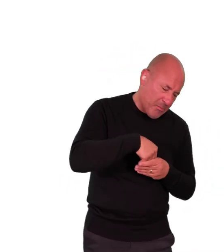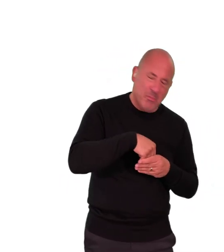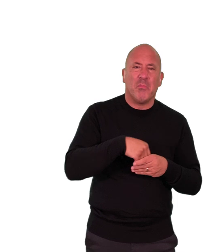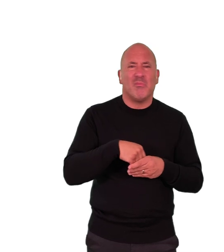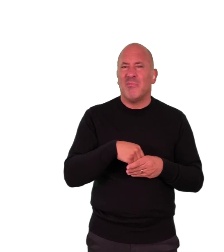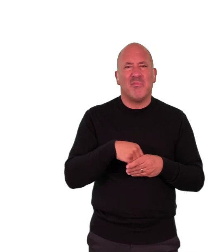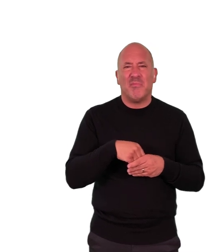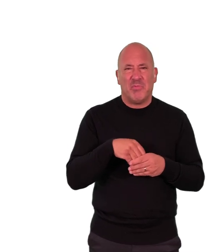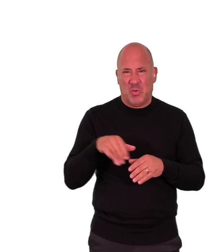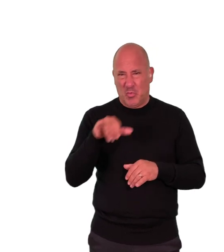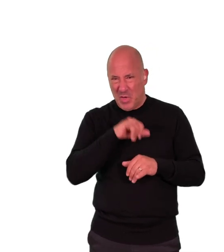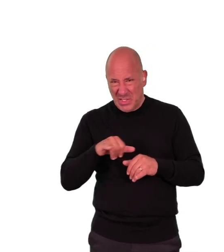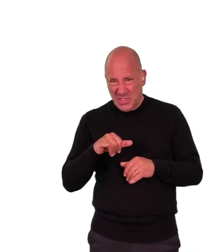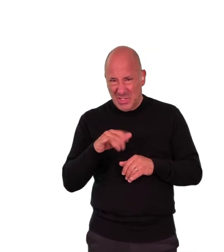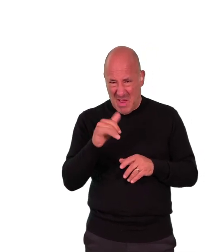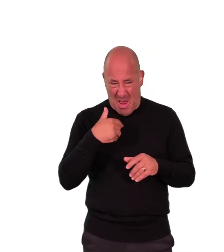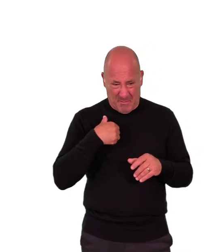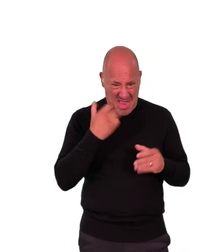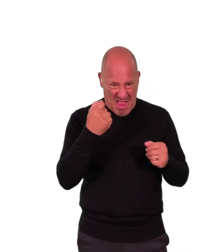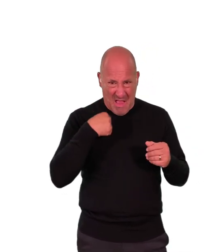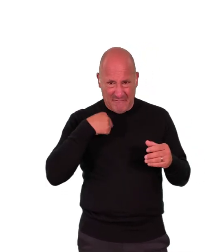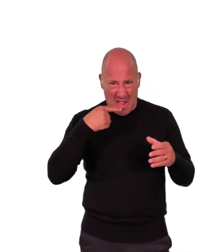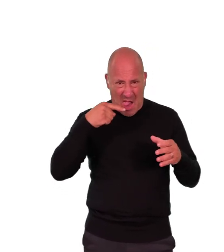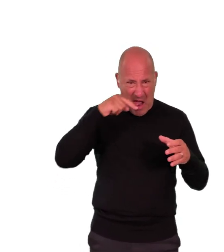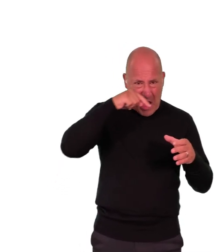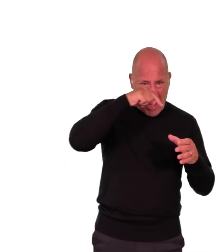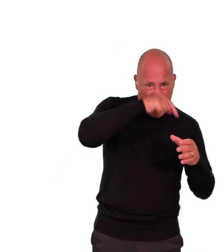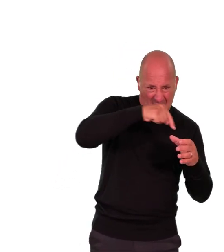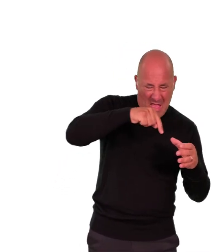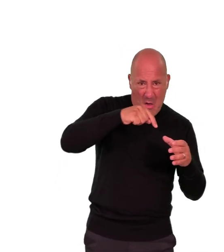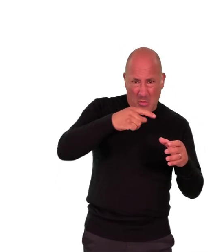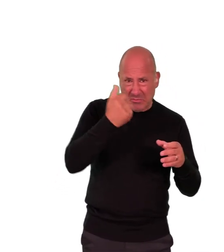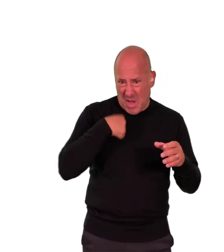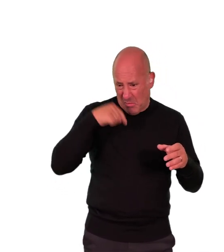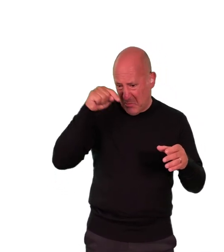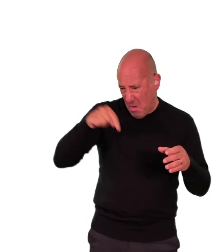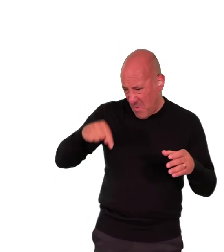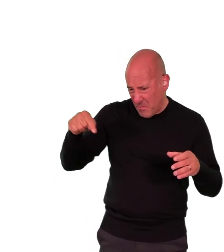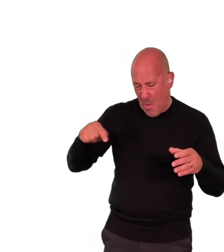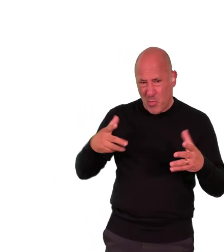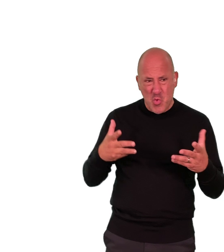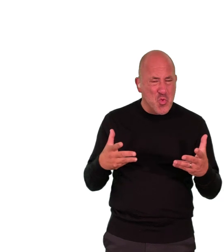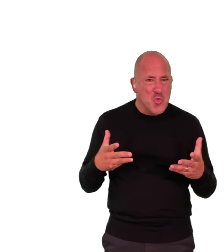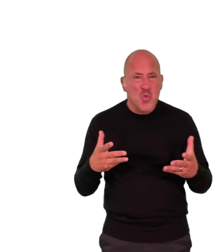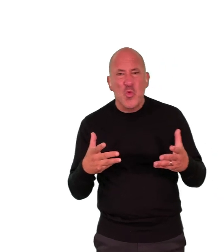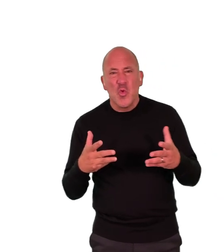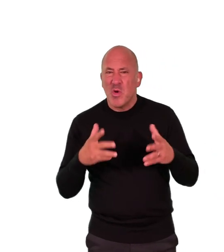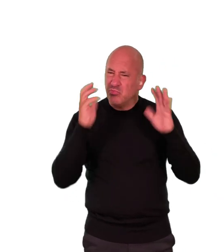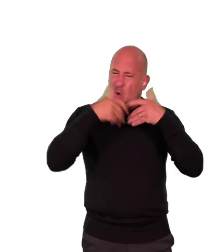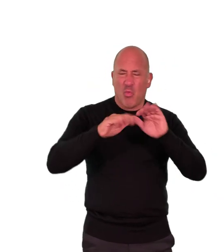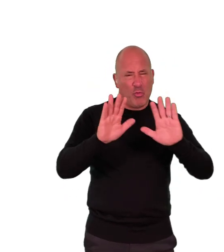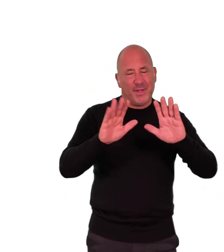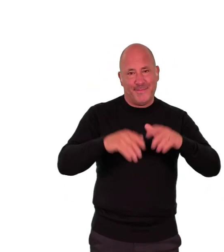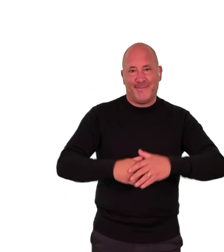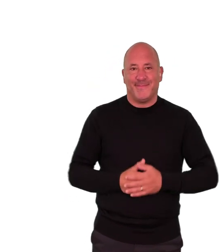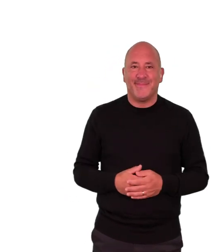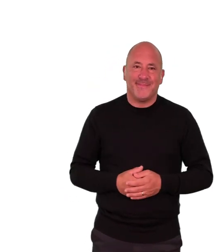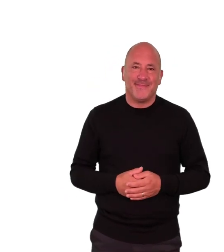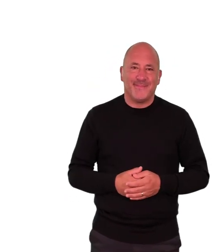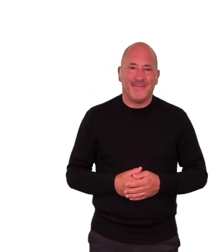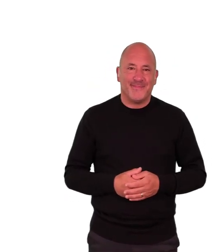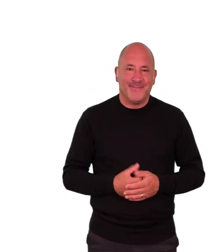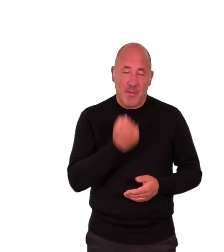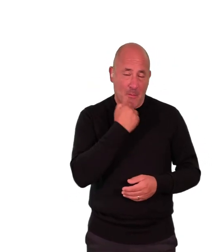leads to future opportunities. So DYCP isn't about doing more of the same. It's about making a